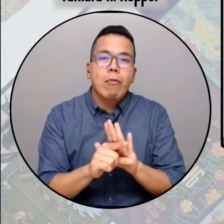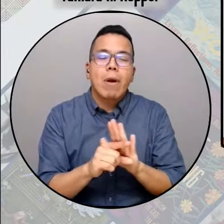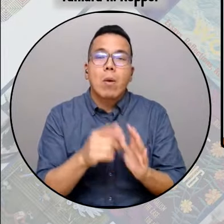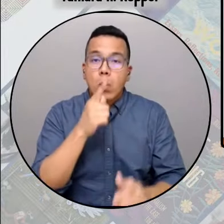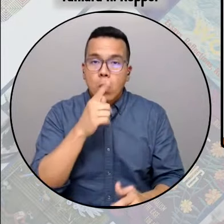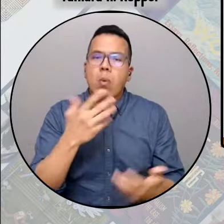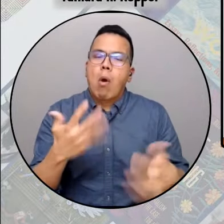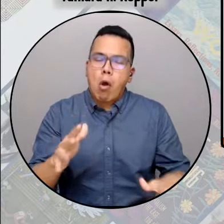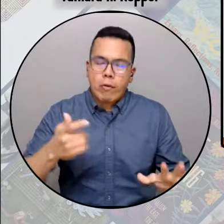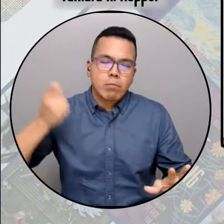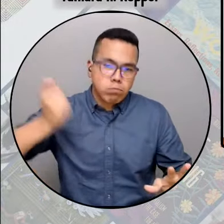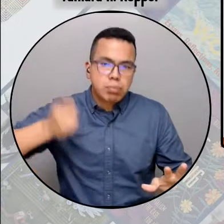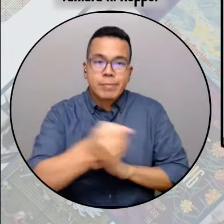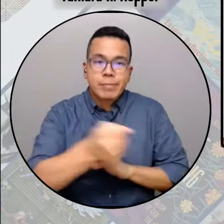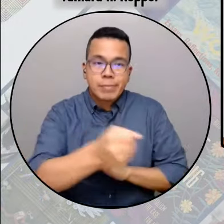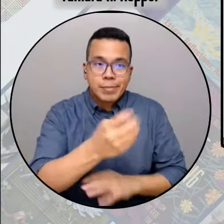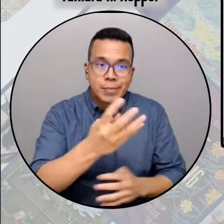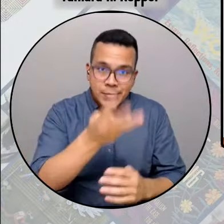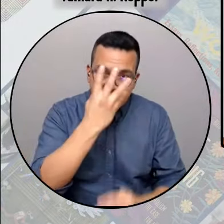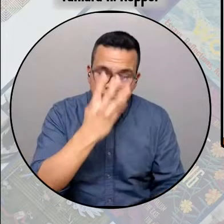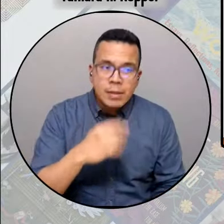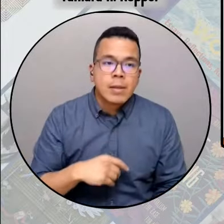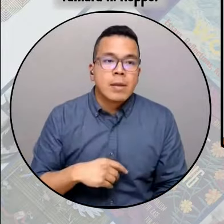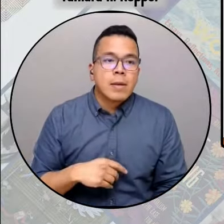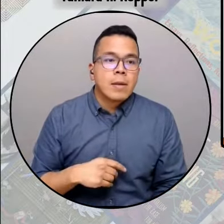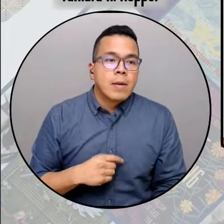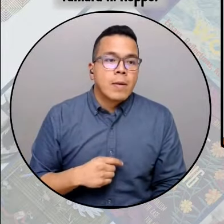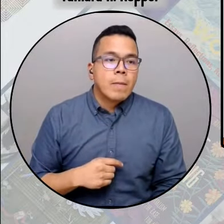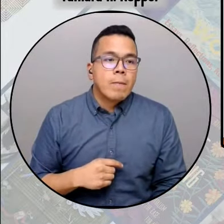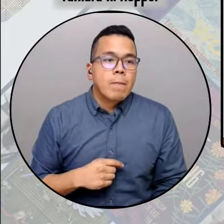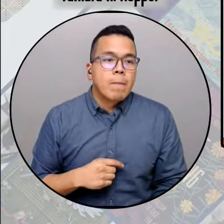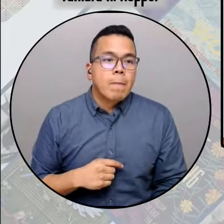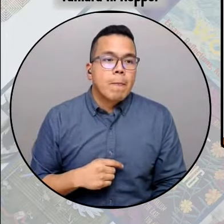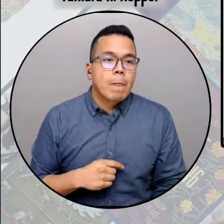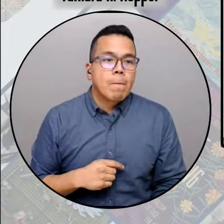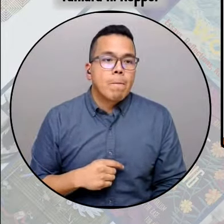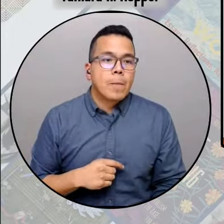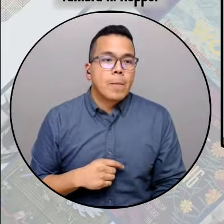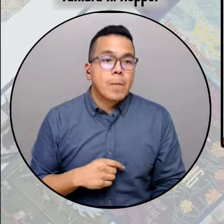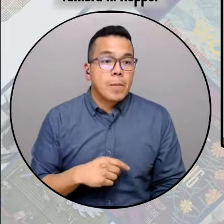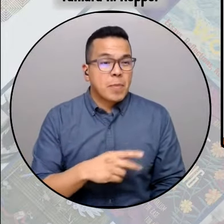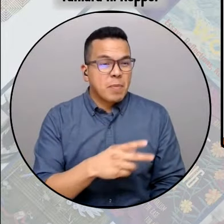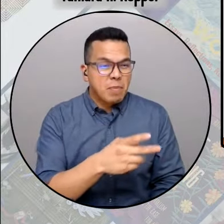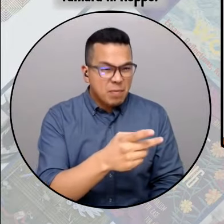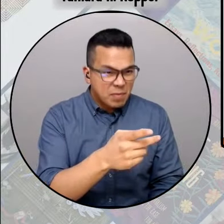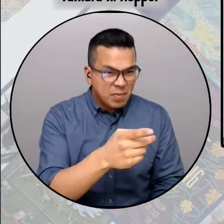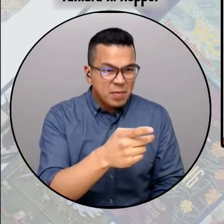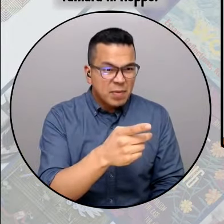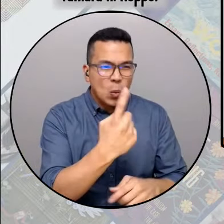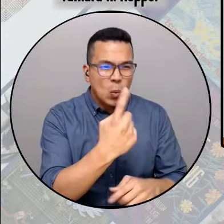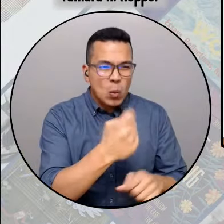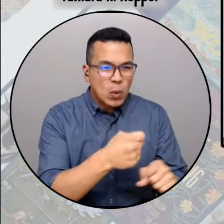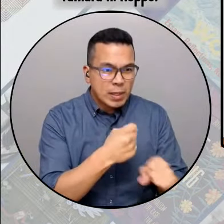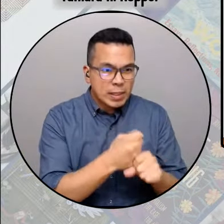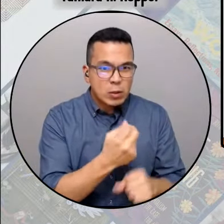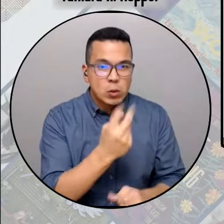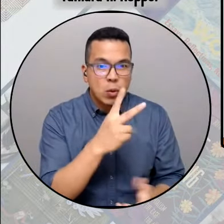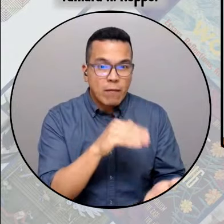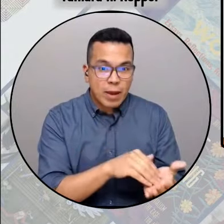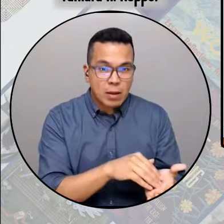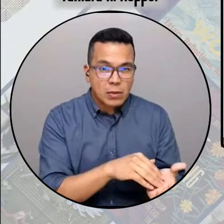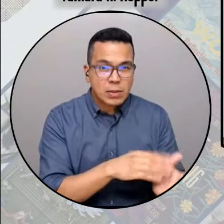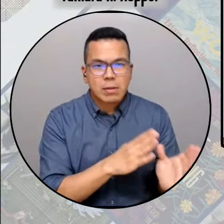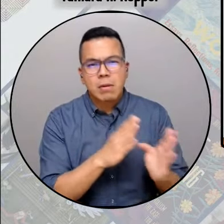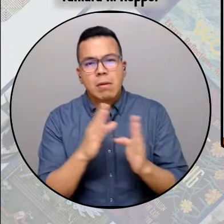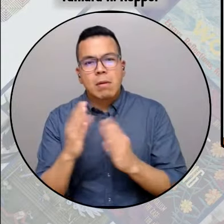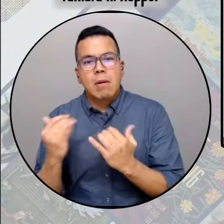see a very, you know, here it's like 12,000, right? So that was one extreme. And then we're kind of back